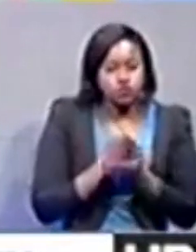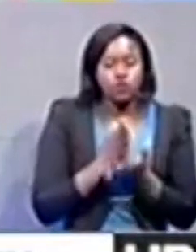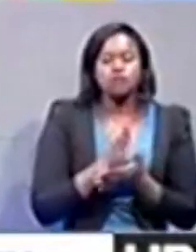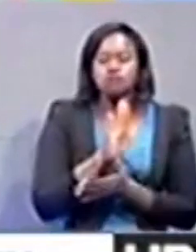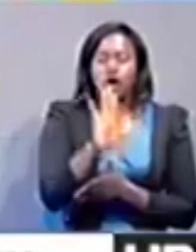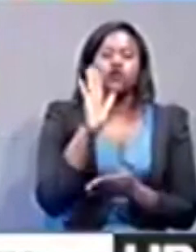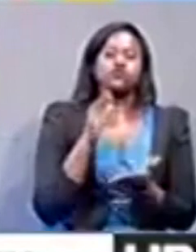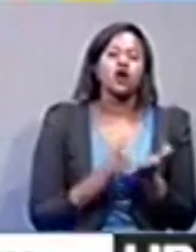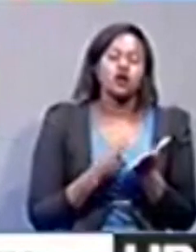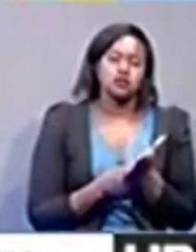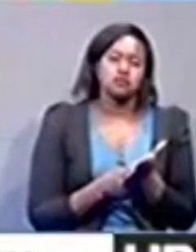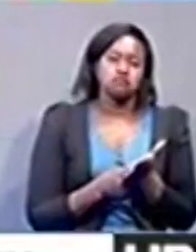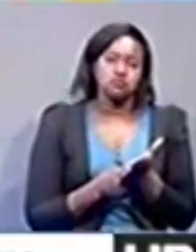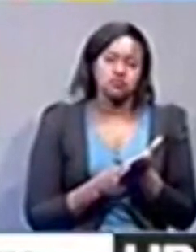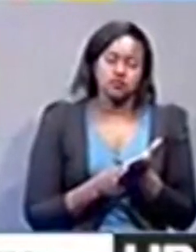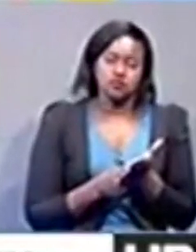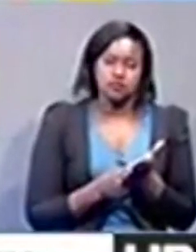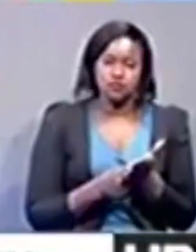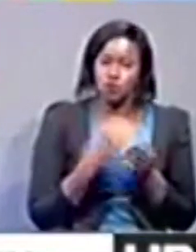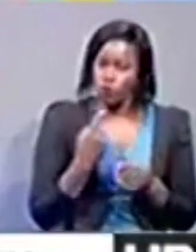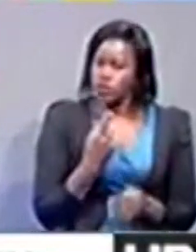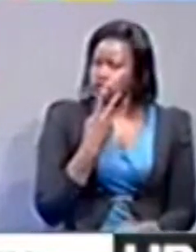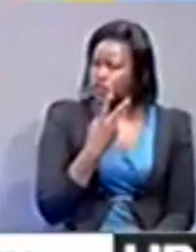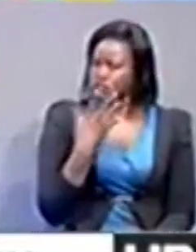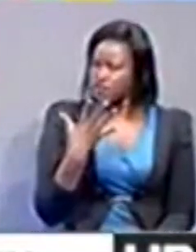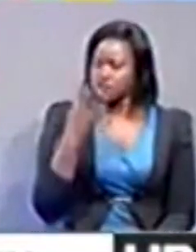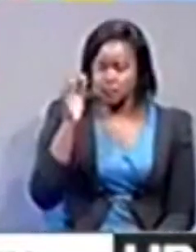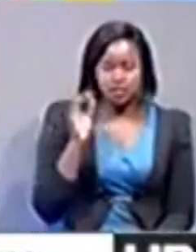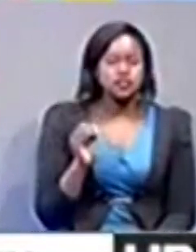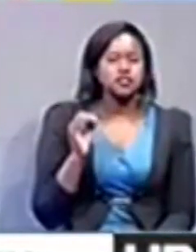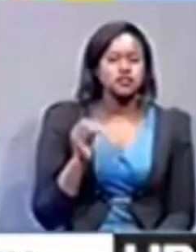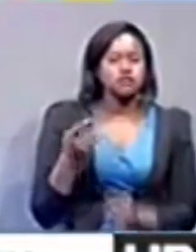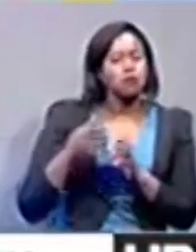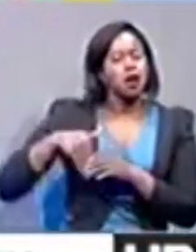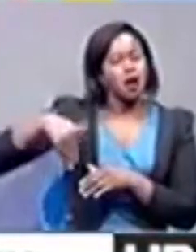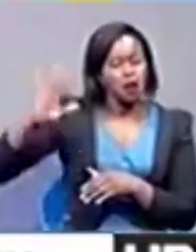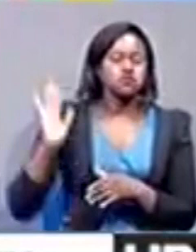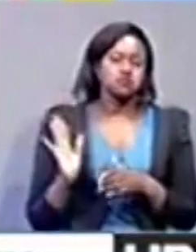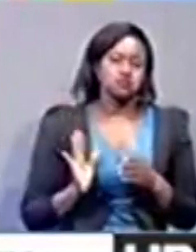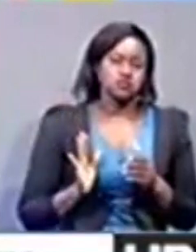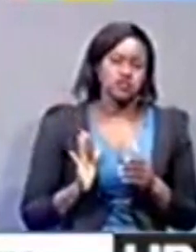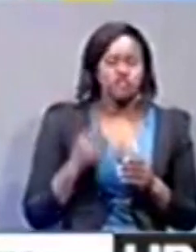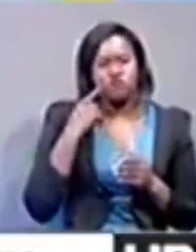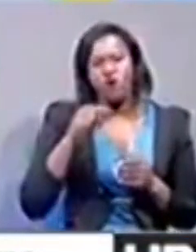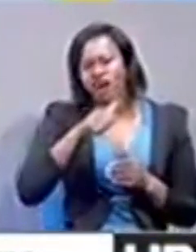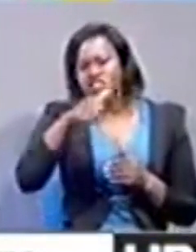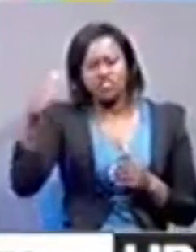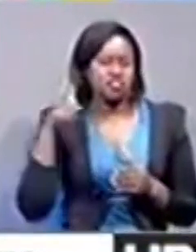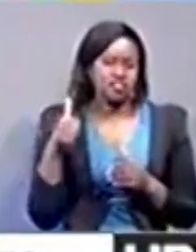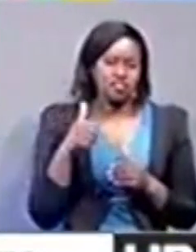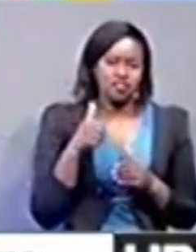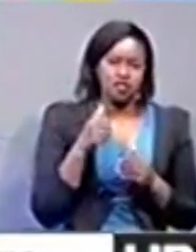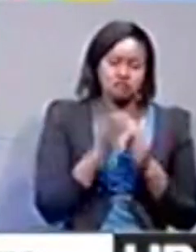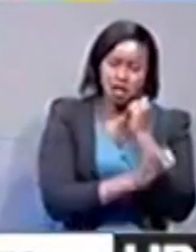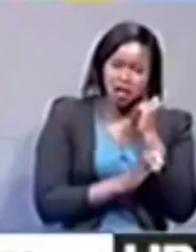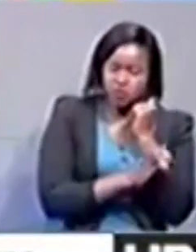is for Uganda. It is only 25% which is for the other inland